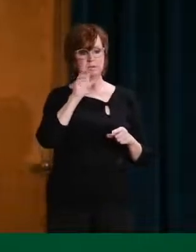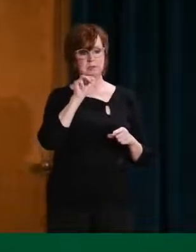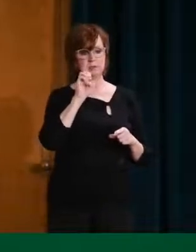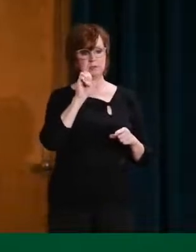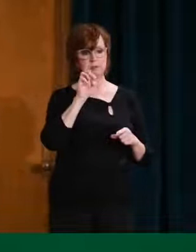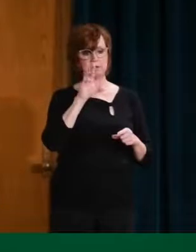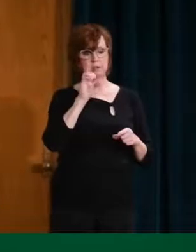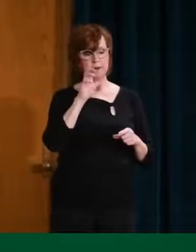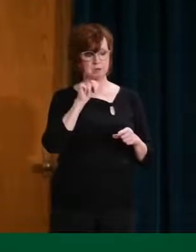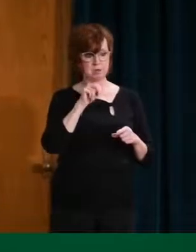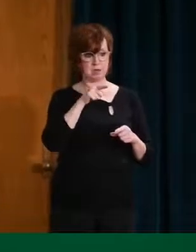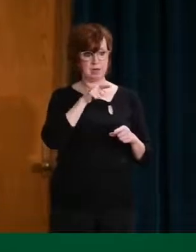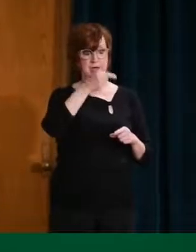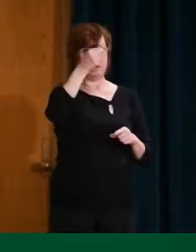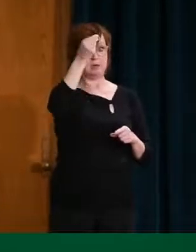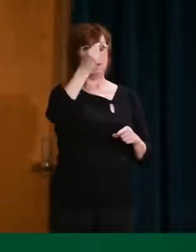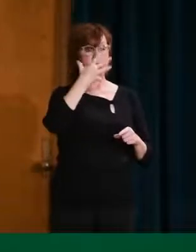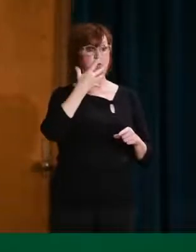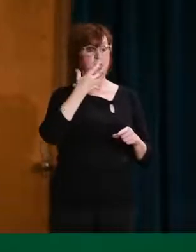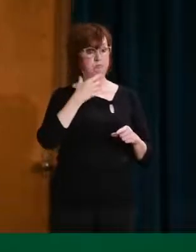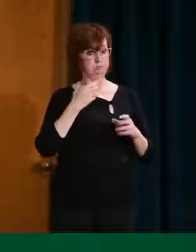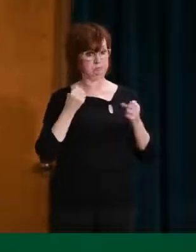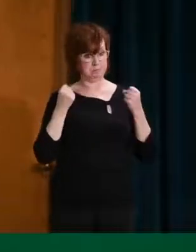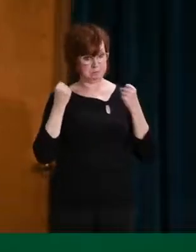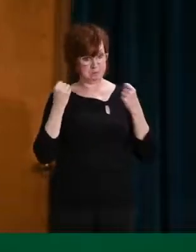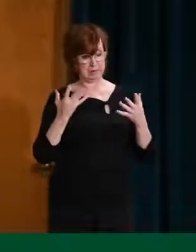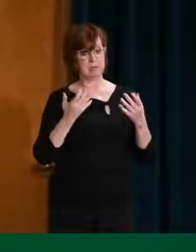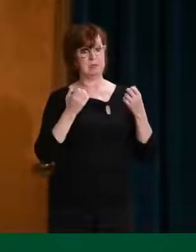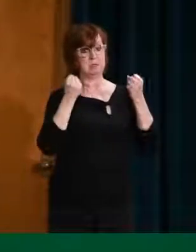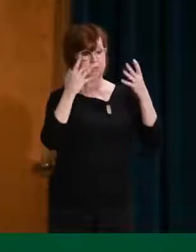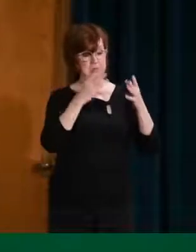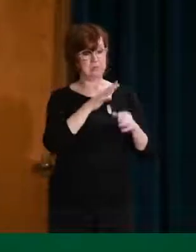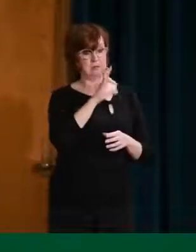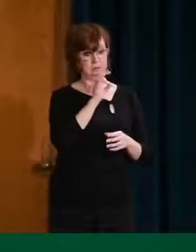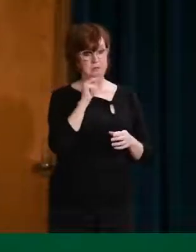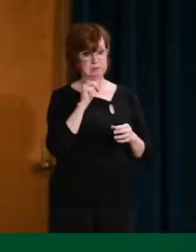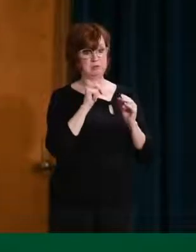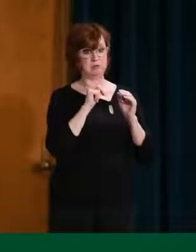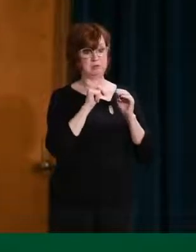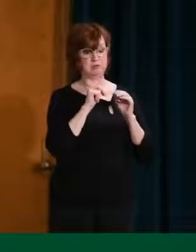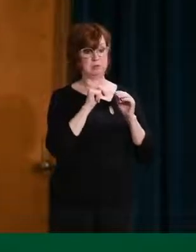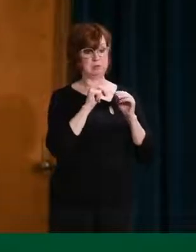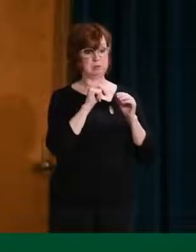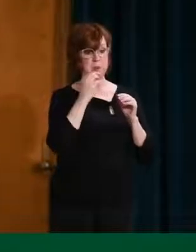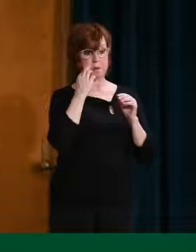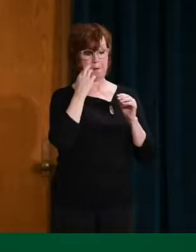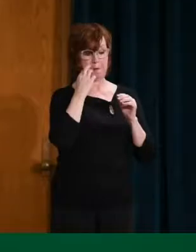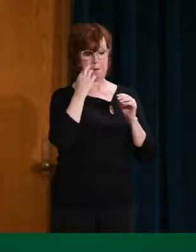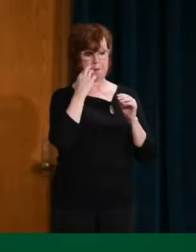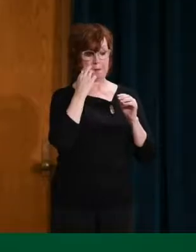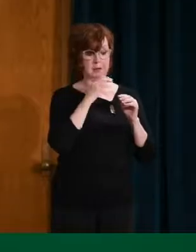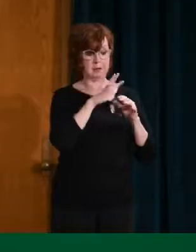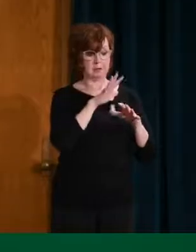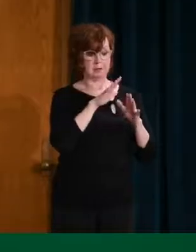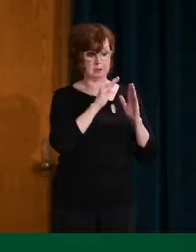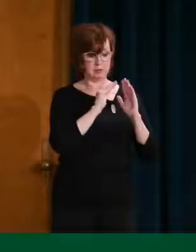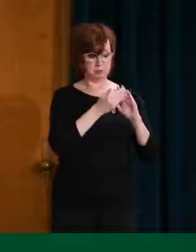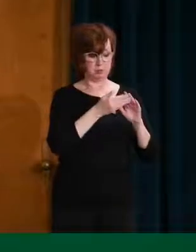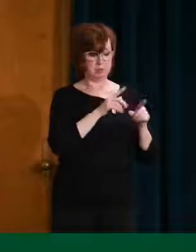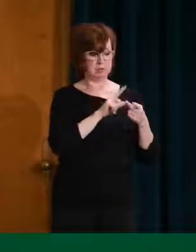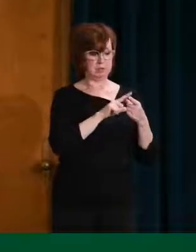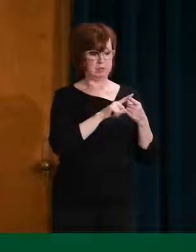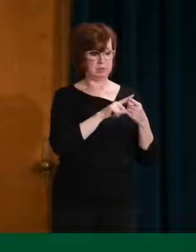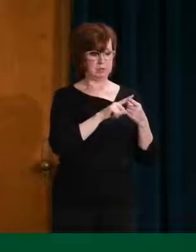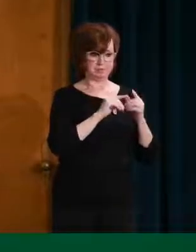me that there are a number of First Nations communities that are making efforts to limit the travel into